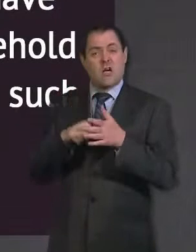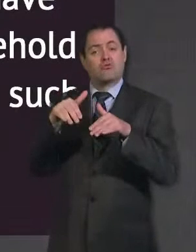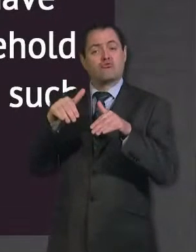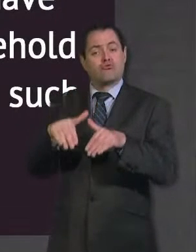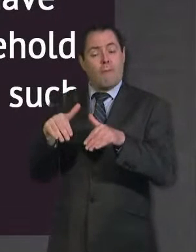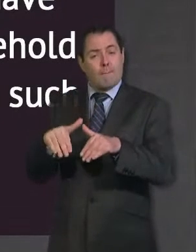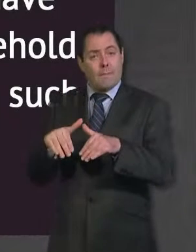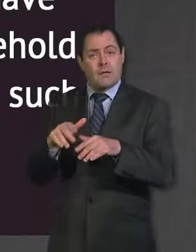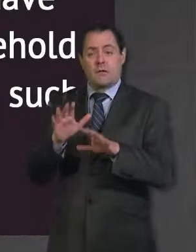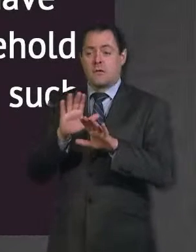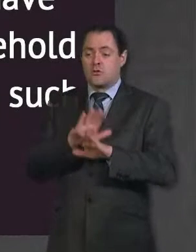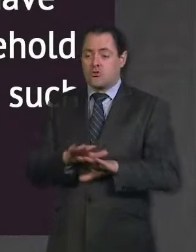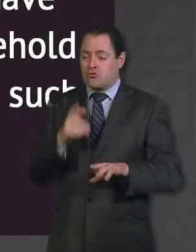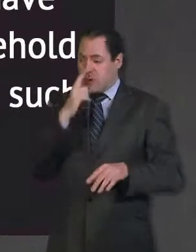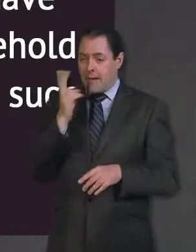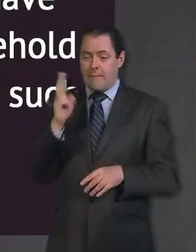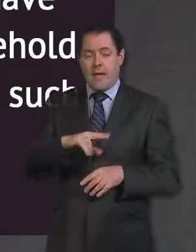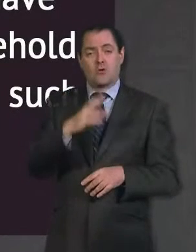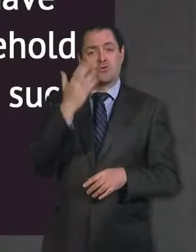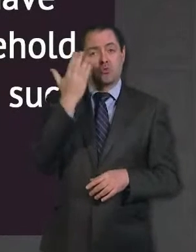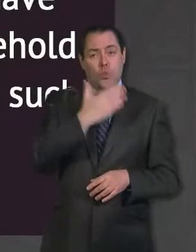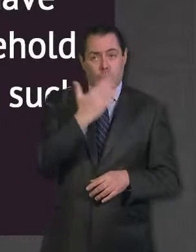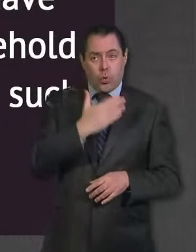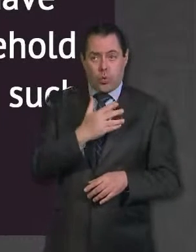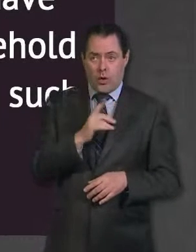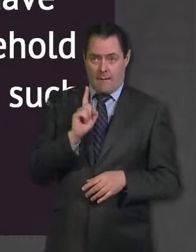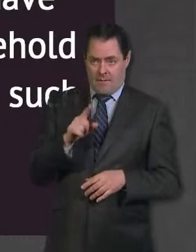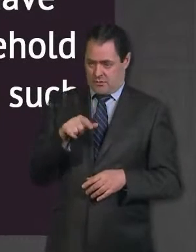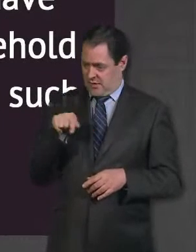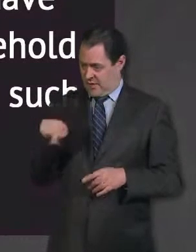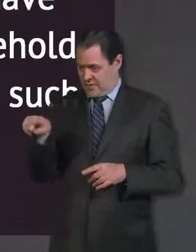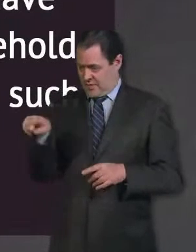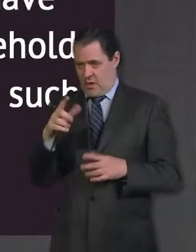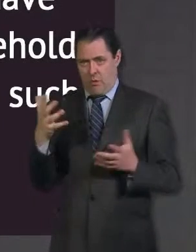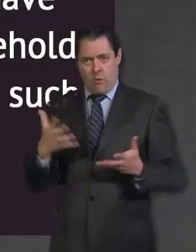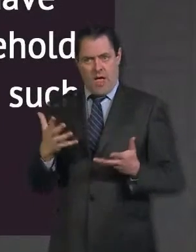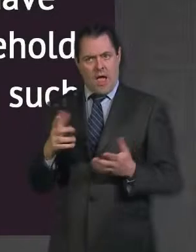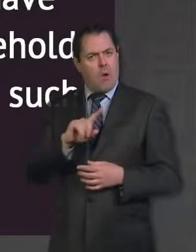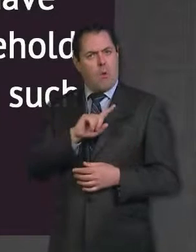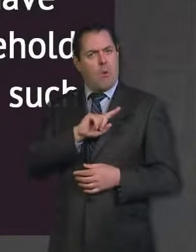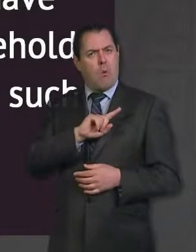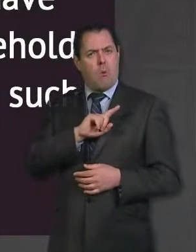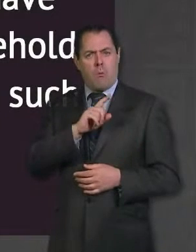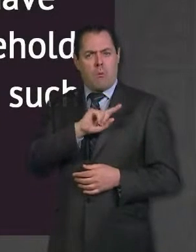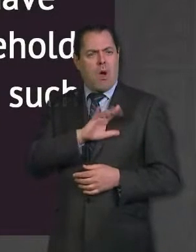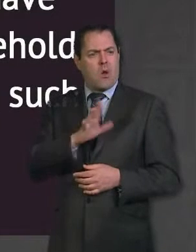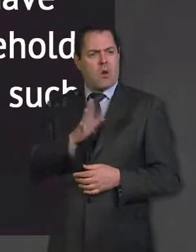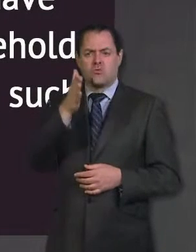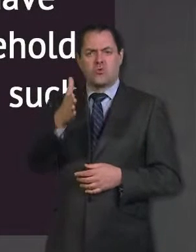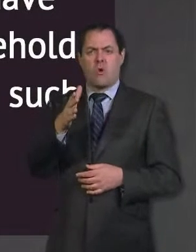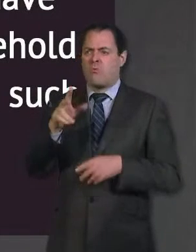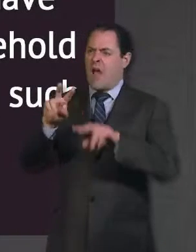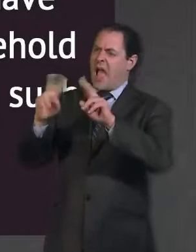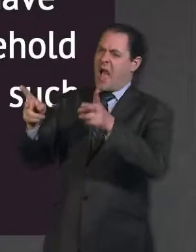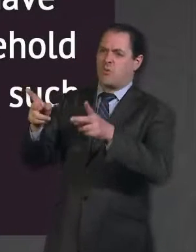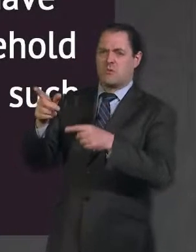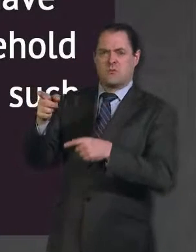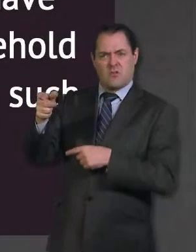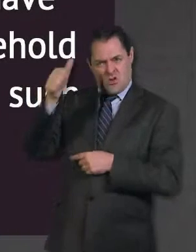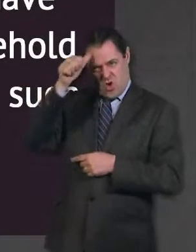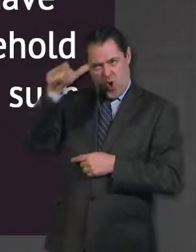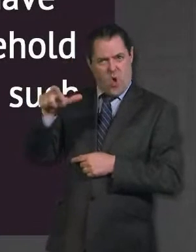we don't know where those people have been, why can't we visit another household who we know have been self-isolating, such